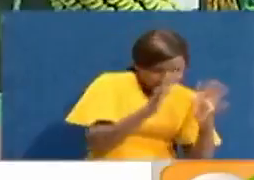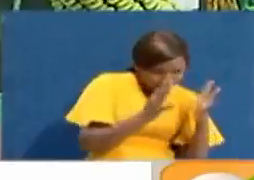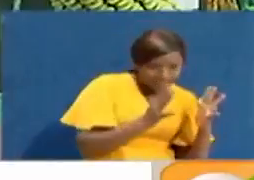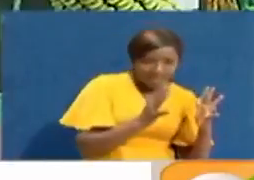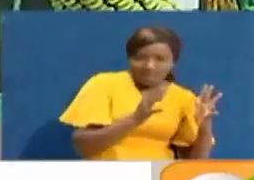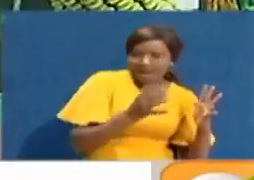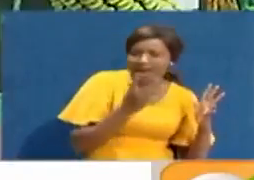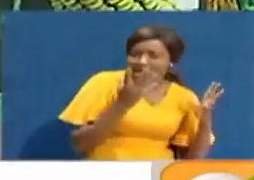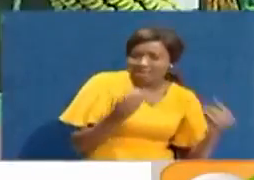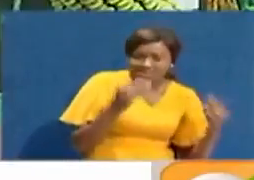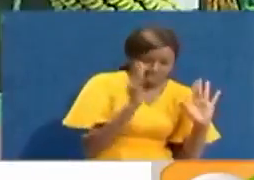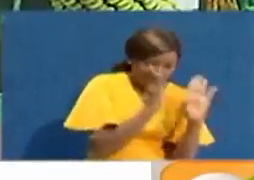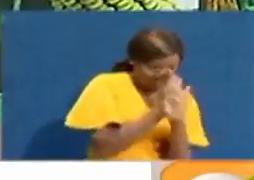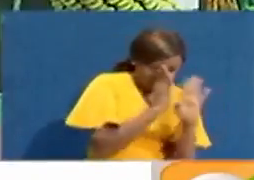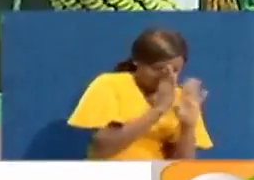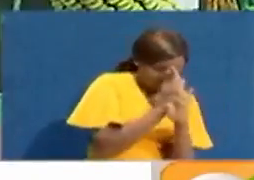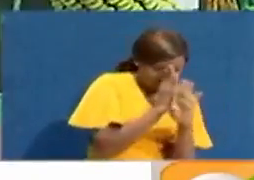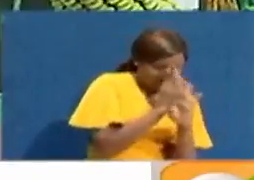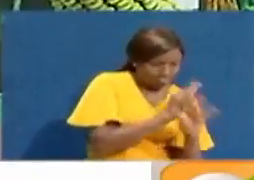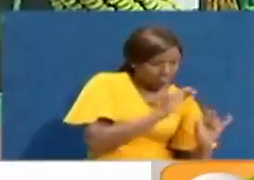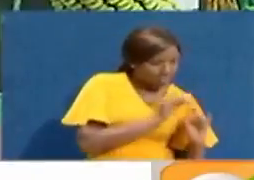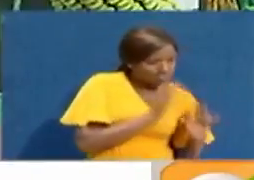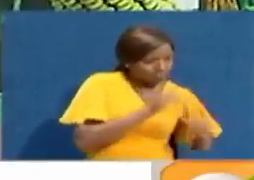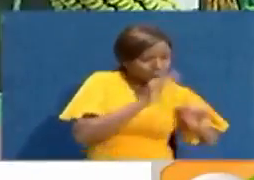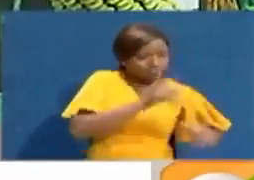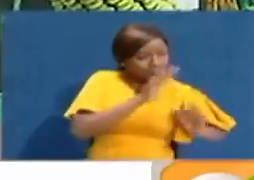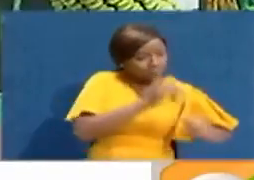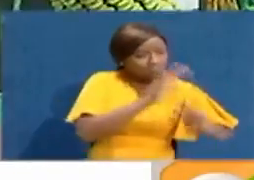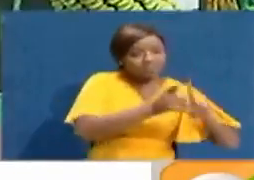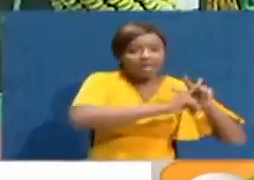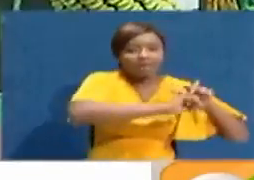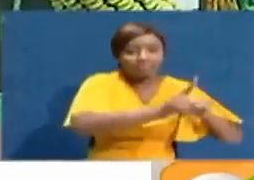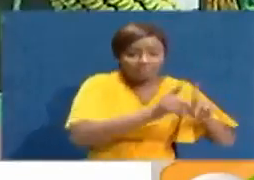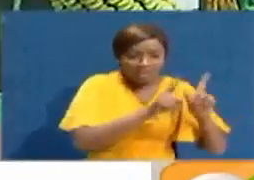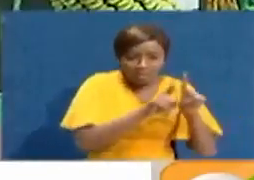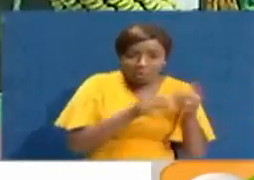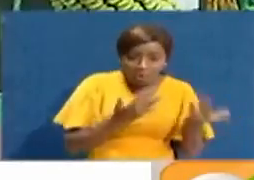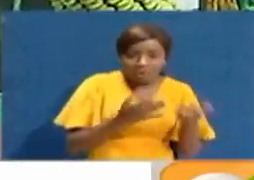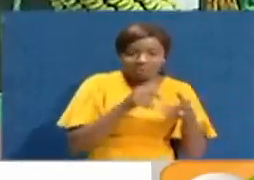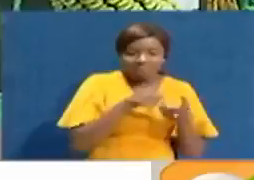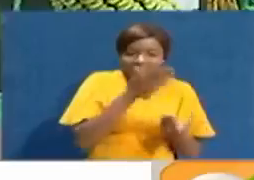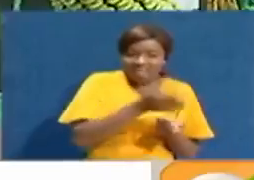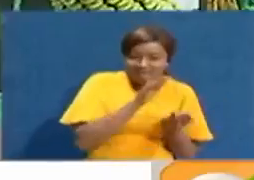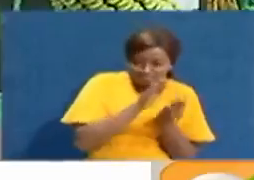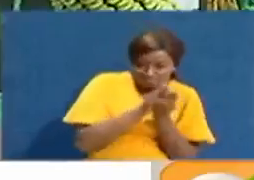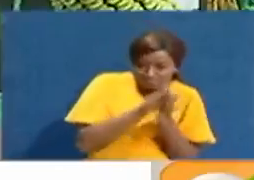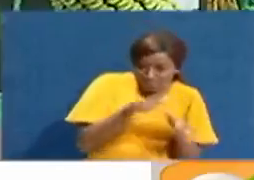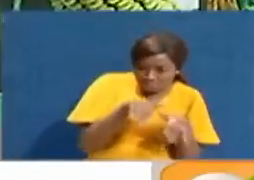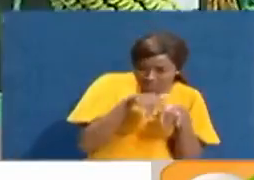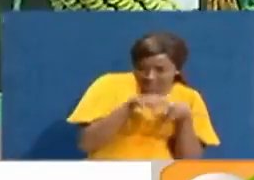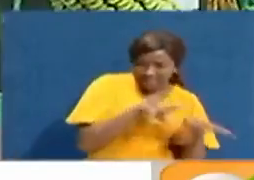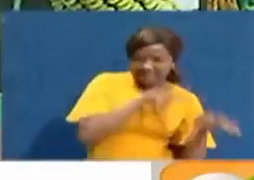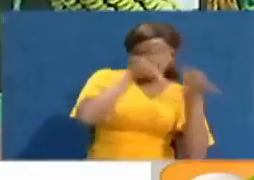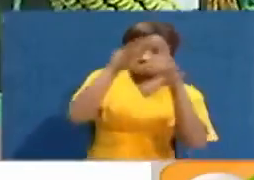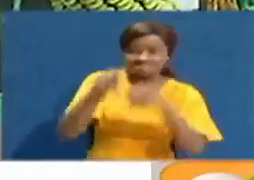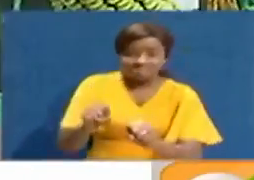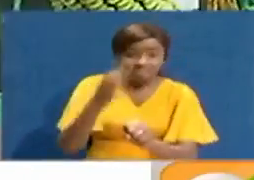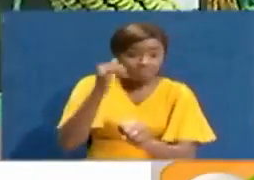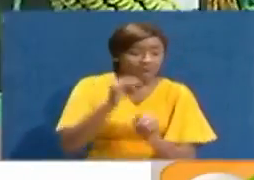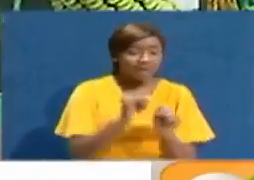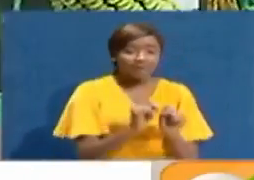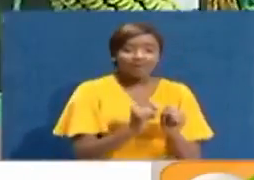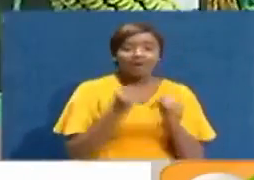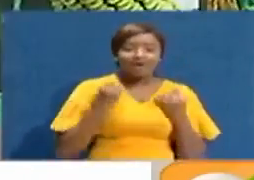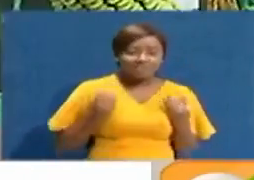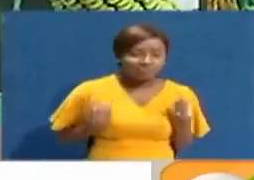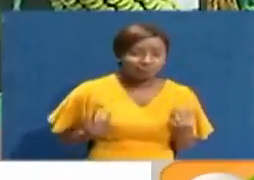who then use the vast plantations as a base from which to attack. They say the high-growing maize crop and the vastness